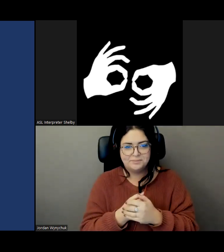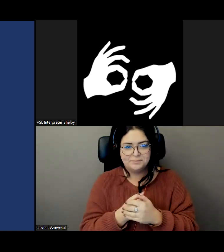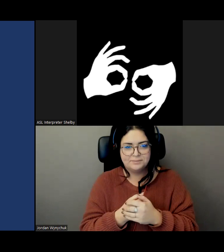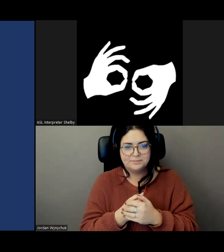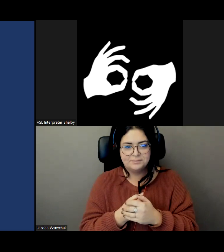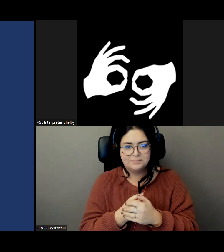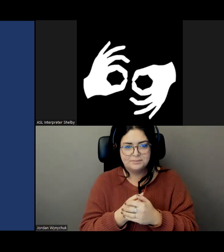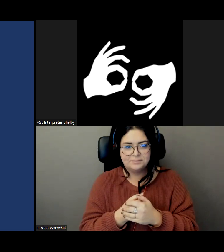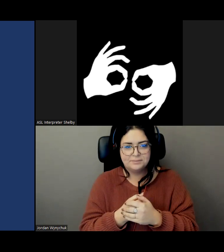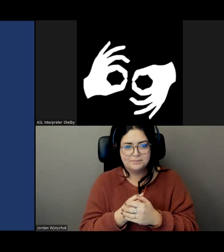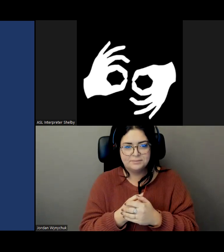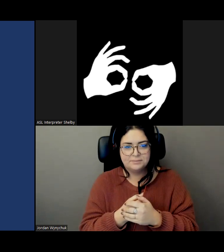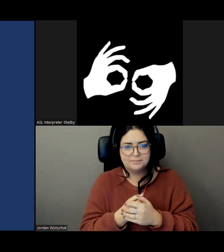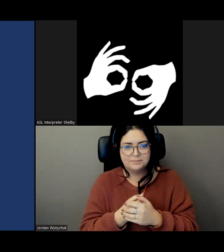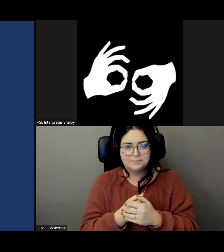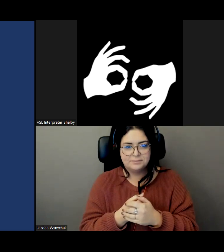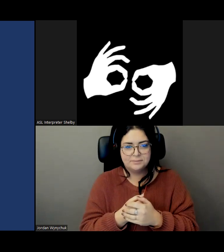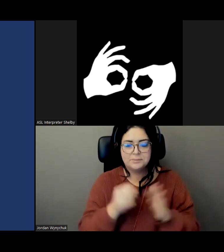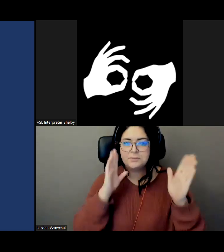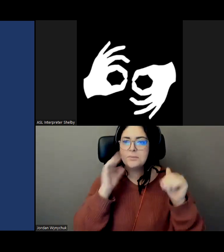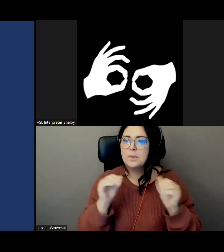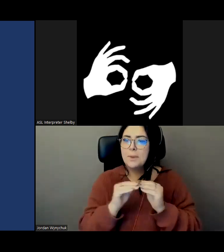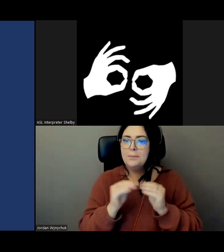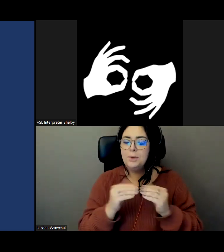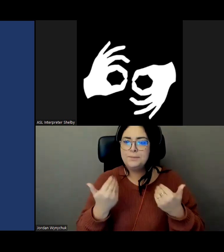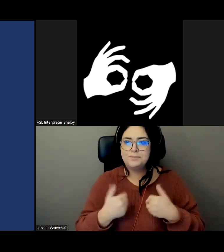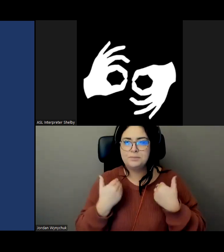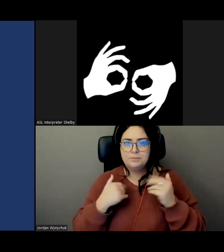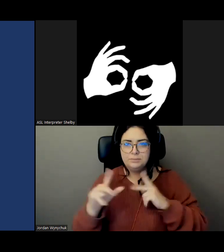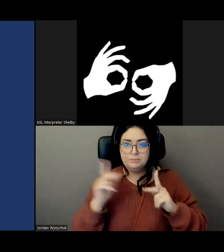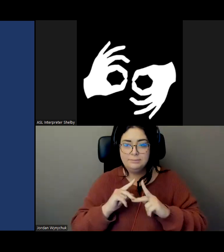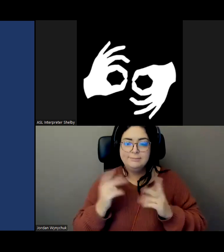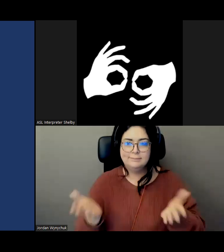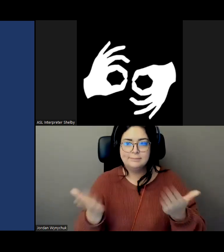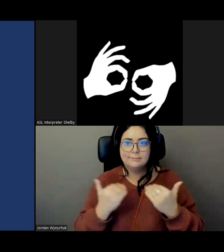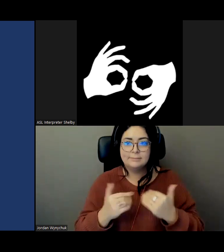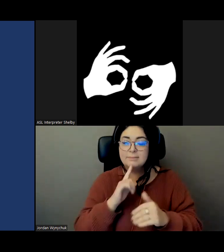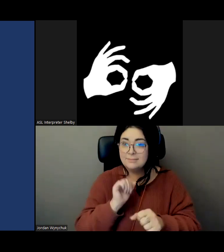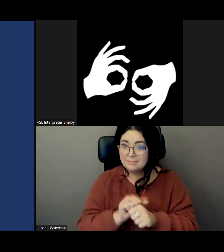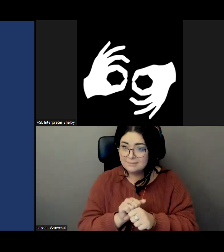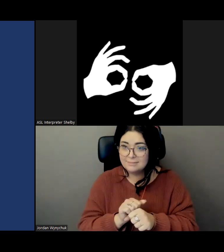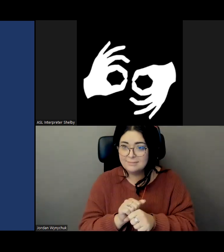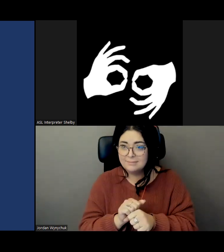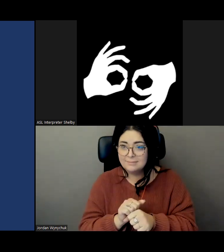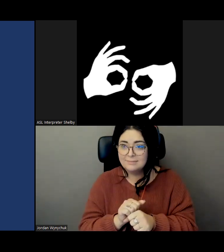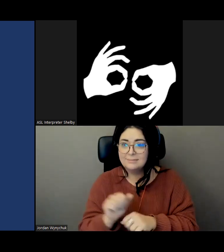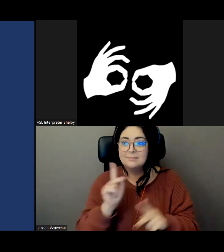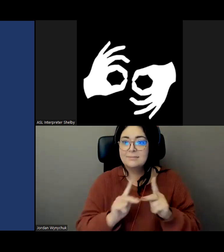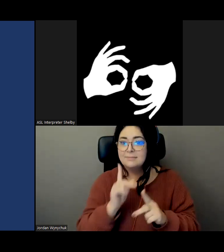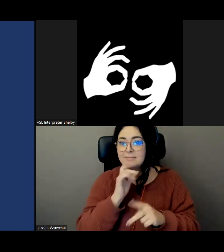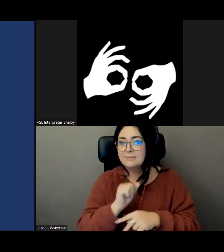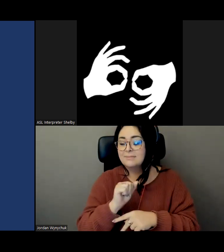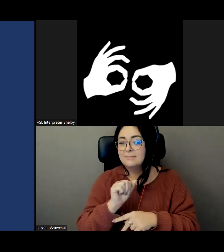We expected younger folks to be the target demographic, but we actually found that folks aged